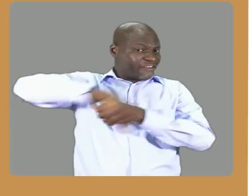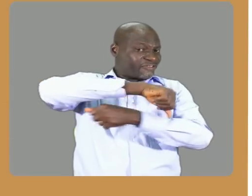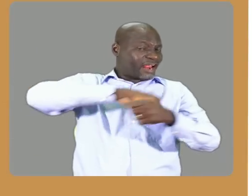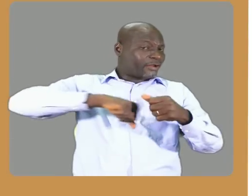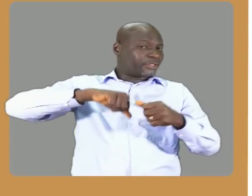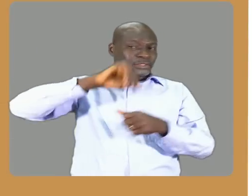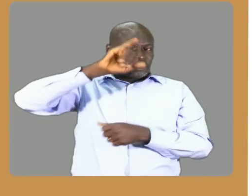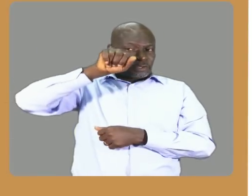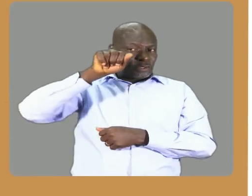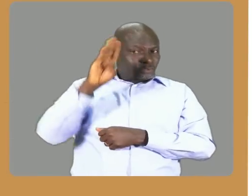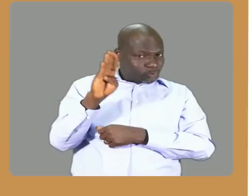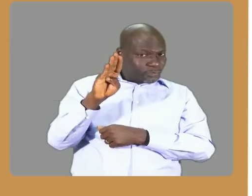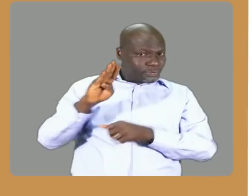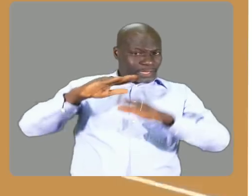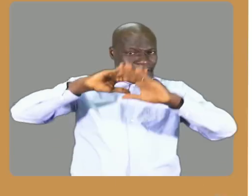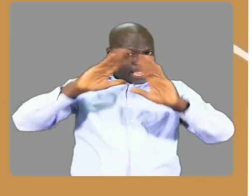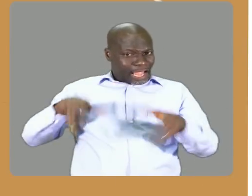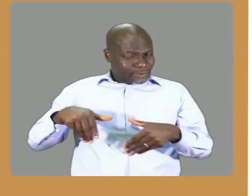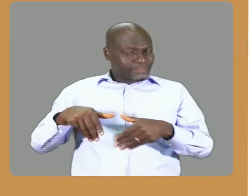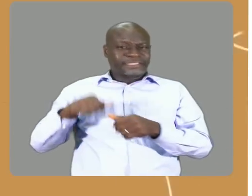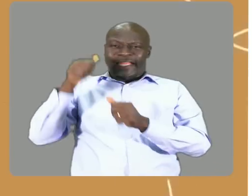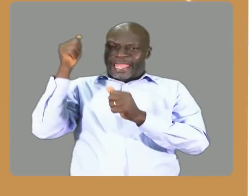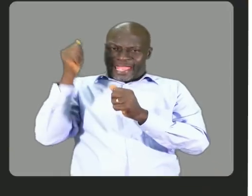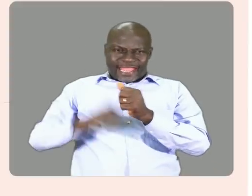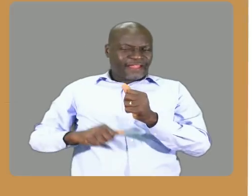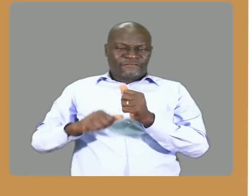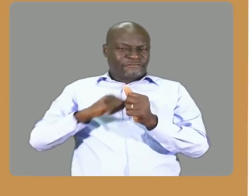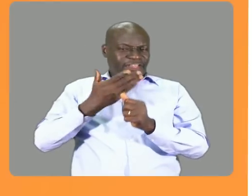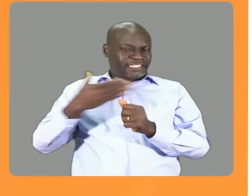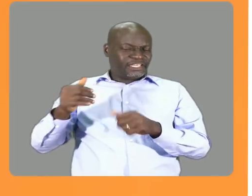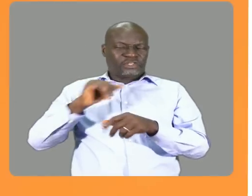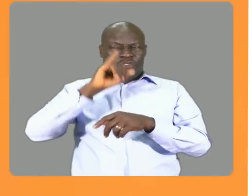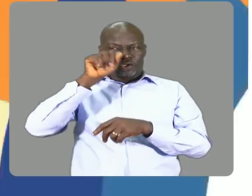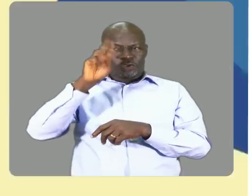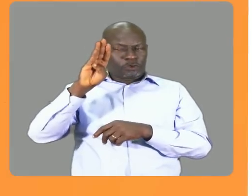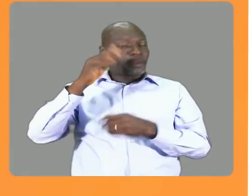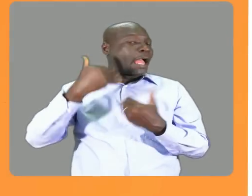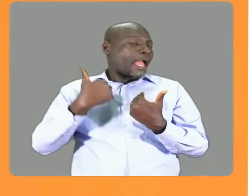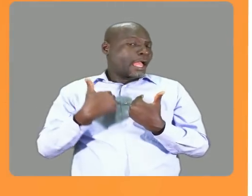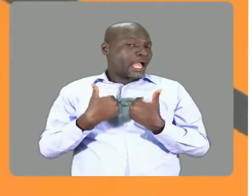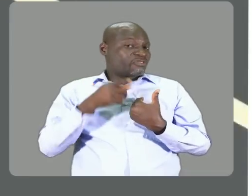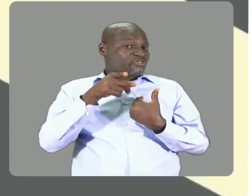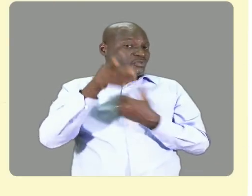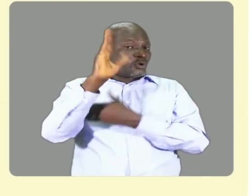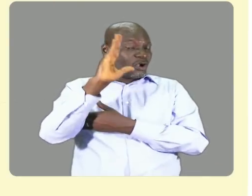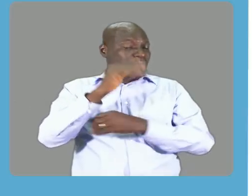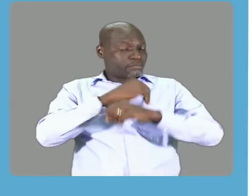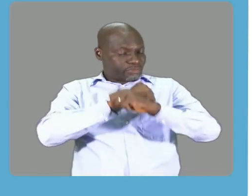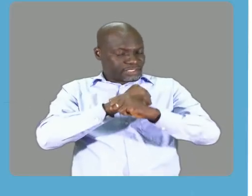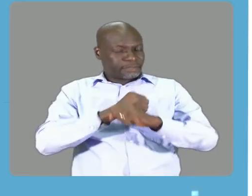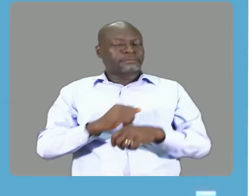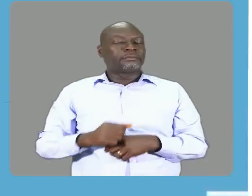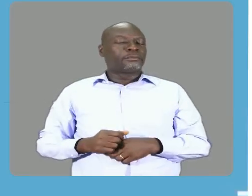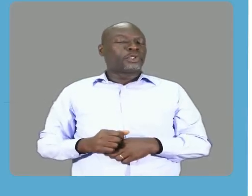Around his household? And around all that he has on every side? You